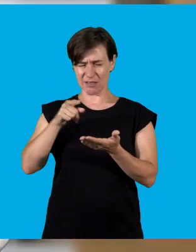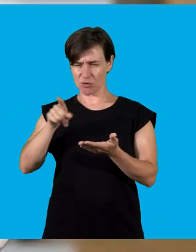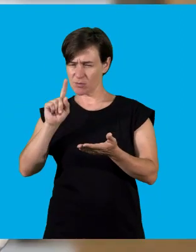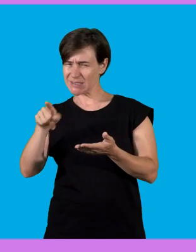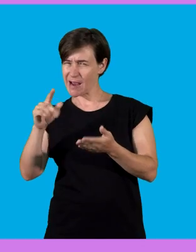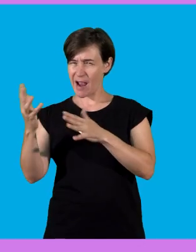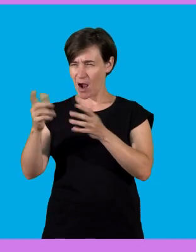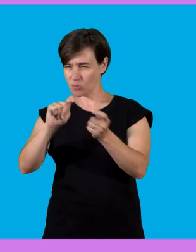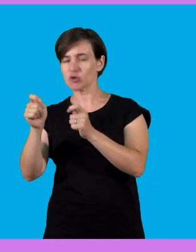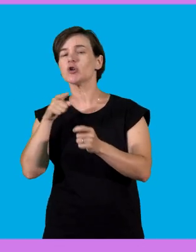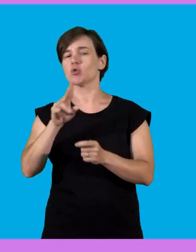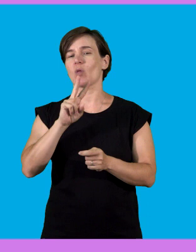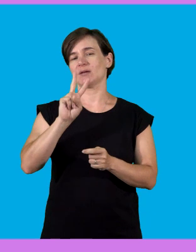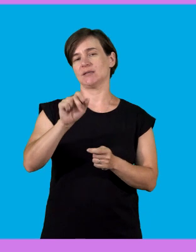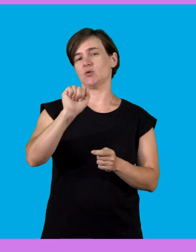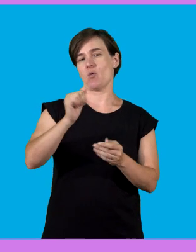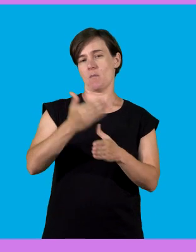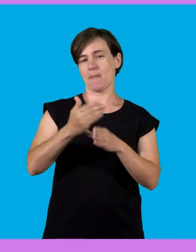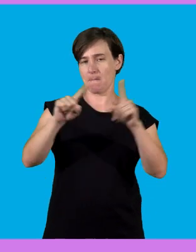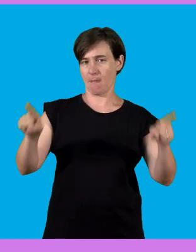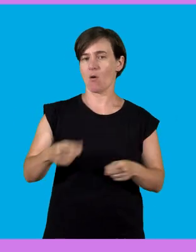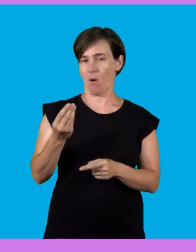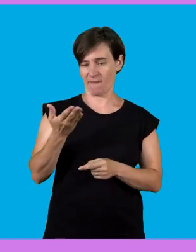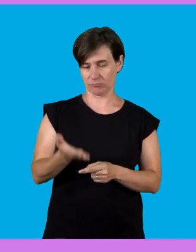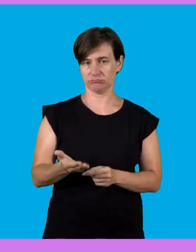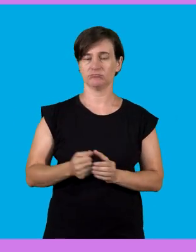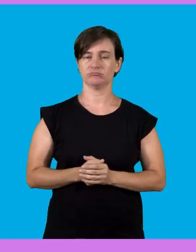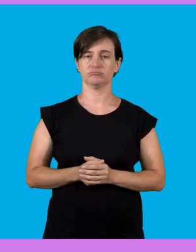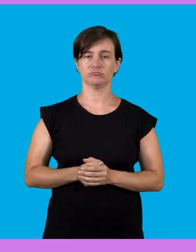it. This will always be given.